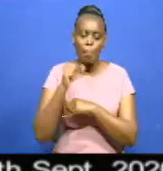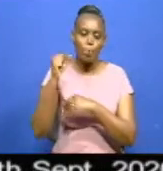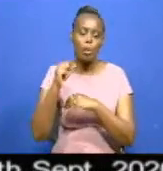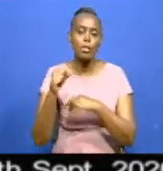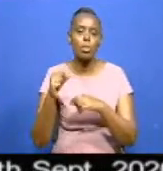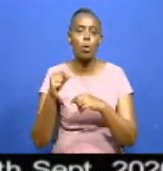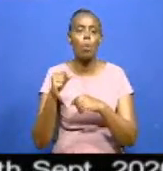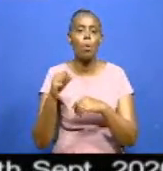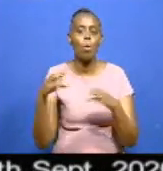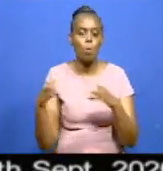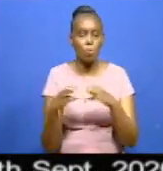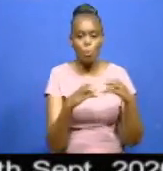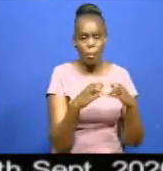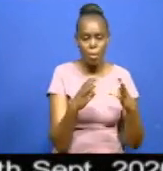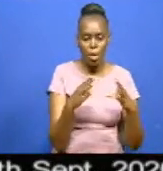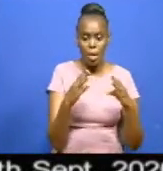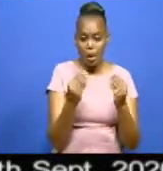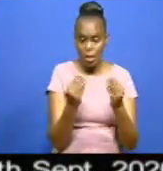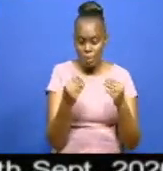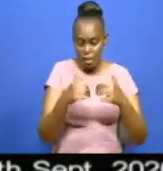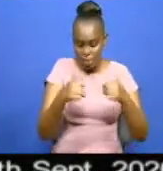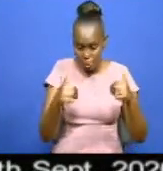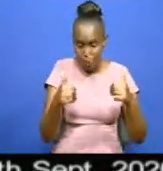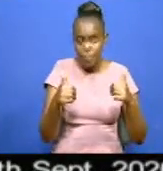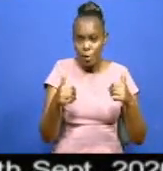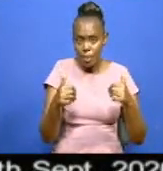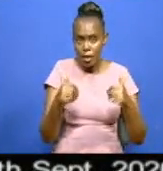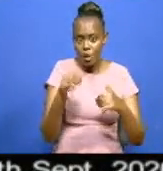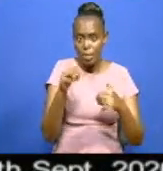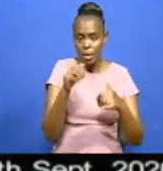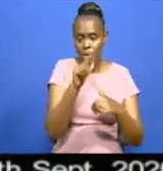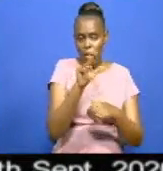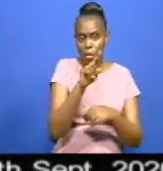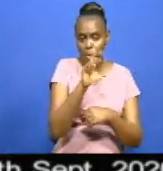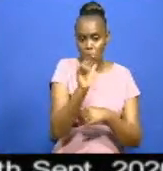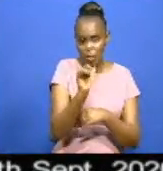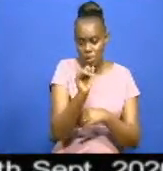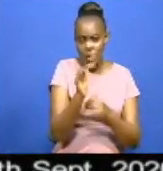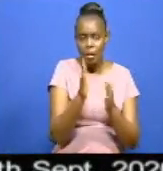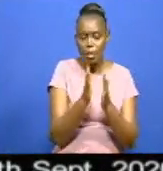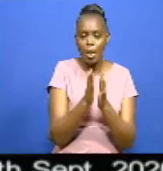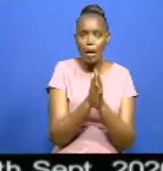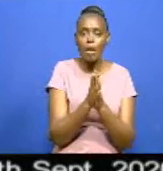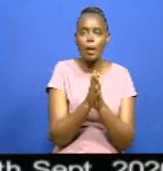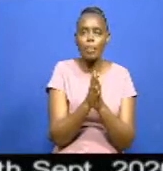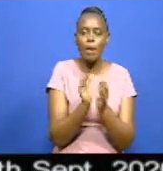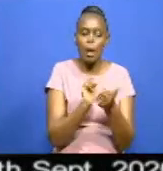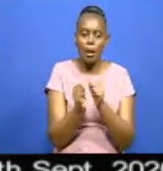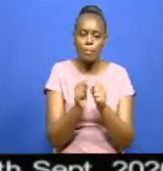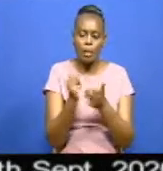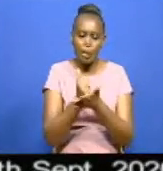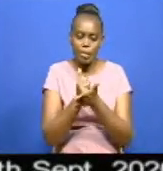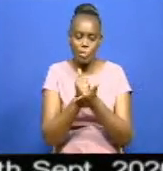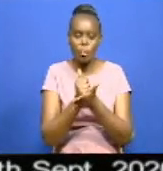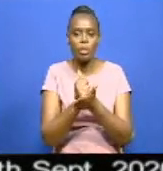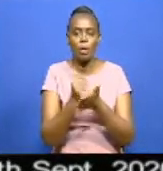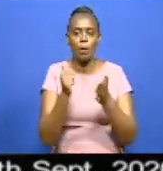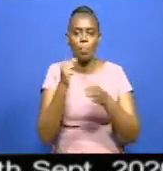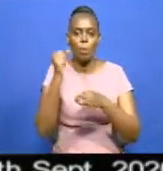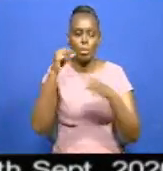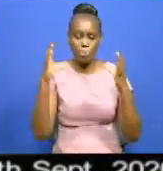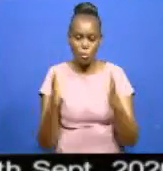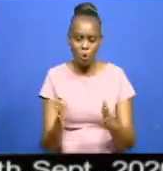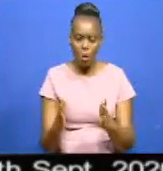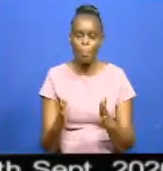She could easily separate Lucy Ndungu herself and Lucy Ndungu acting as the registrar of political parties.